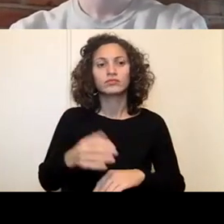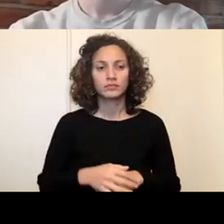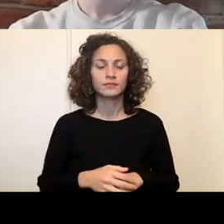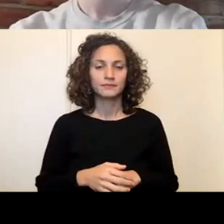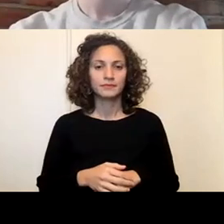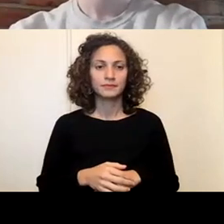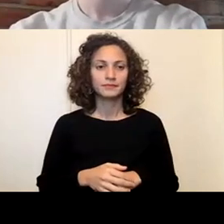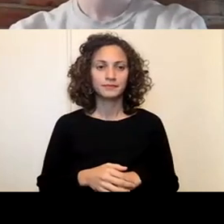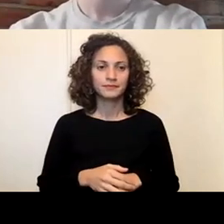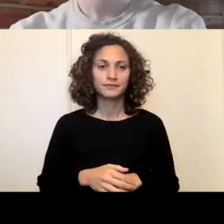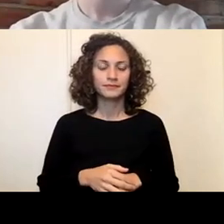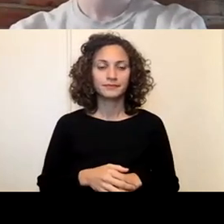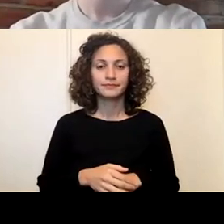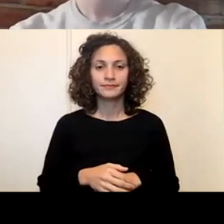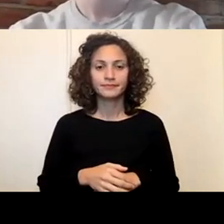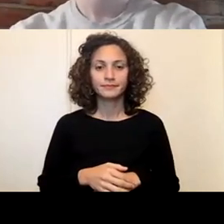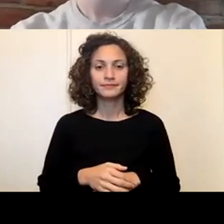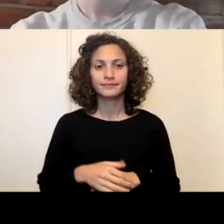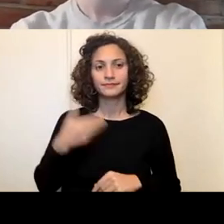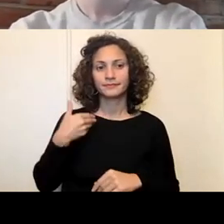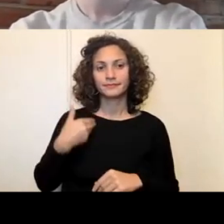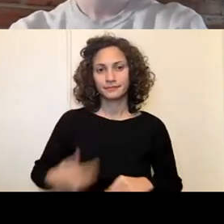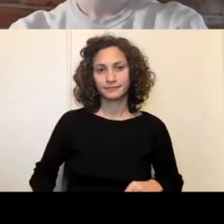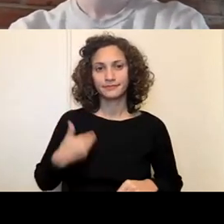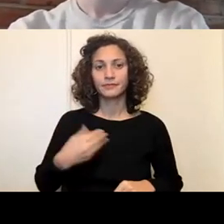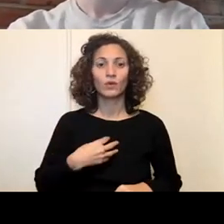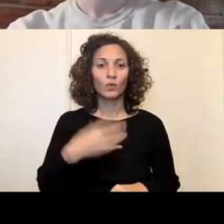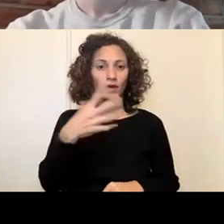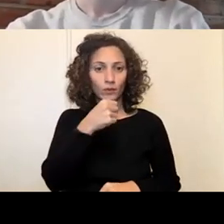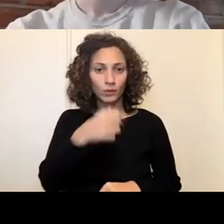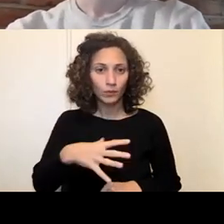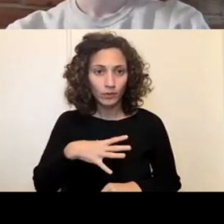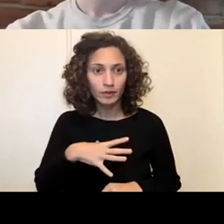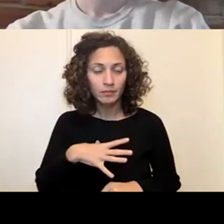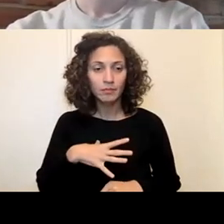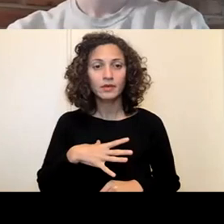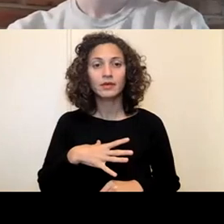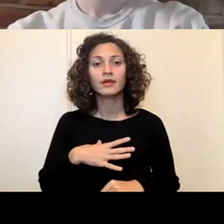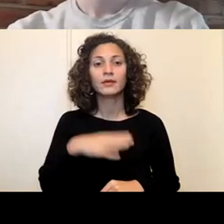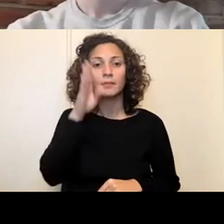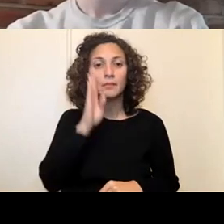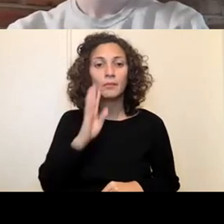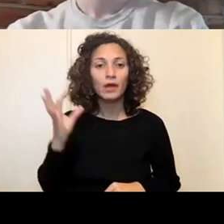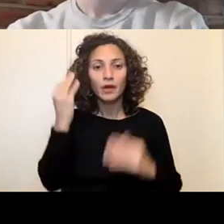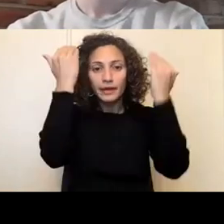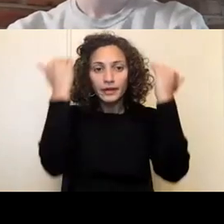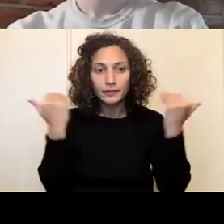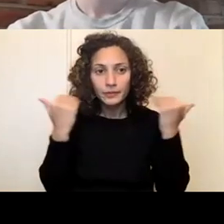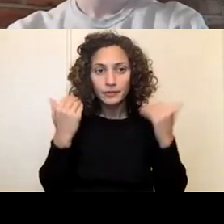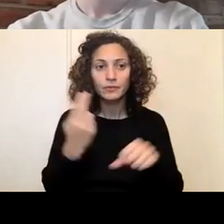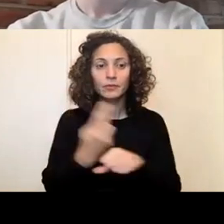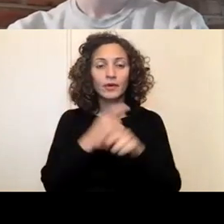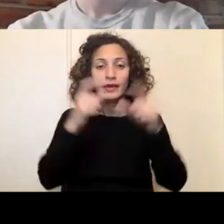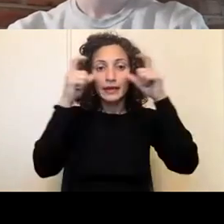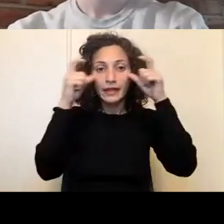I am a white woman with short brown hair, wearing glasses and a